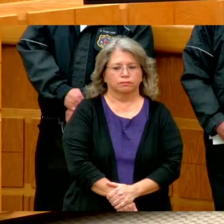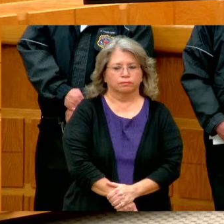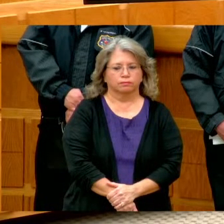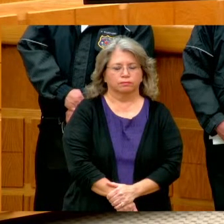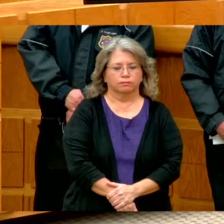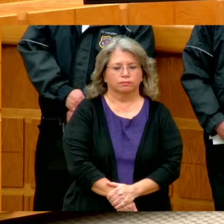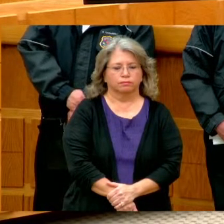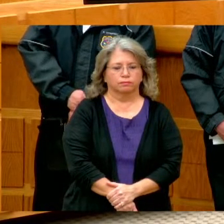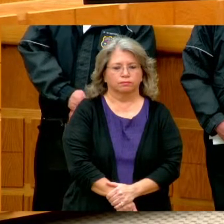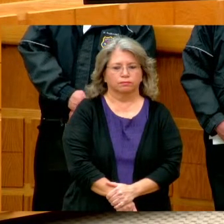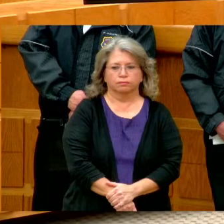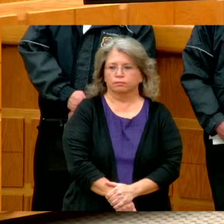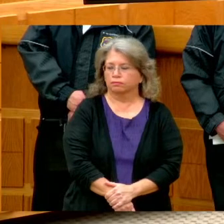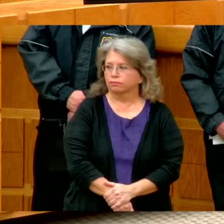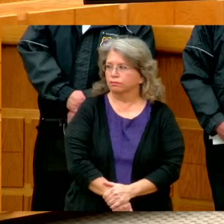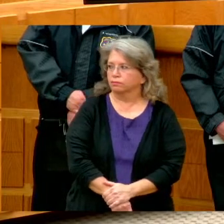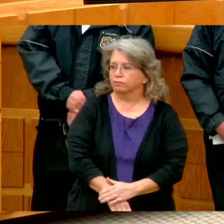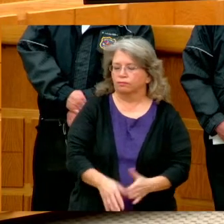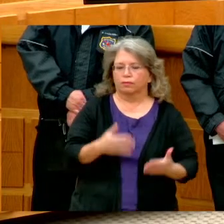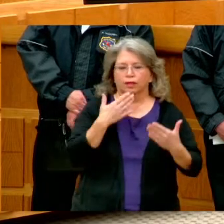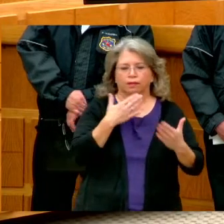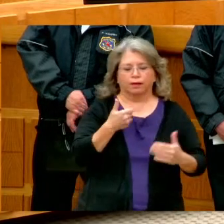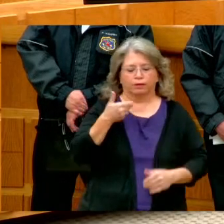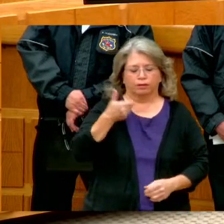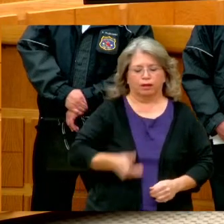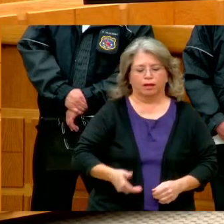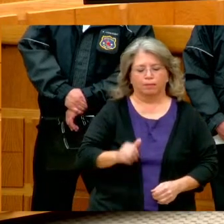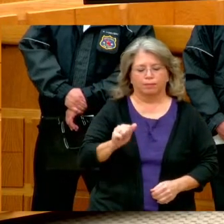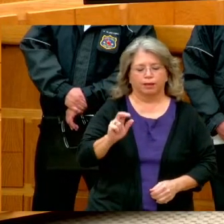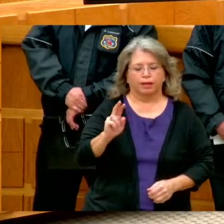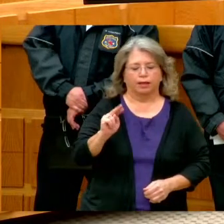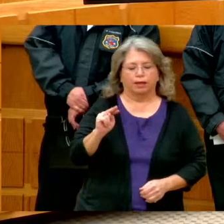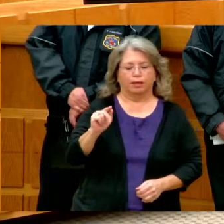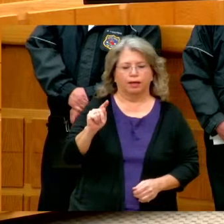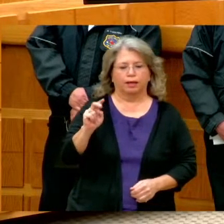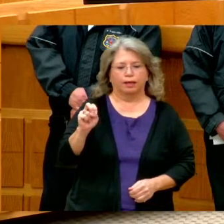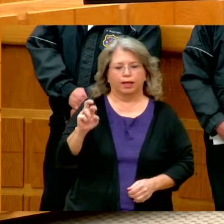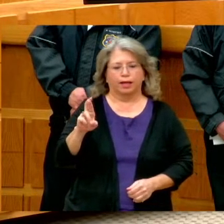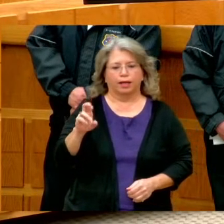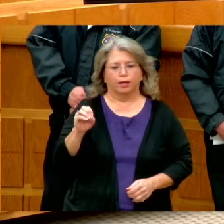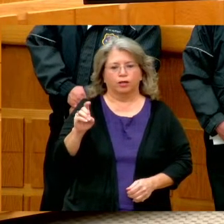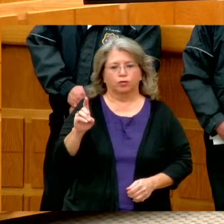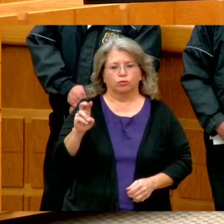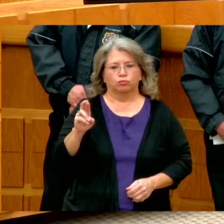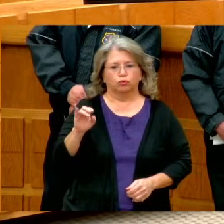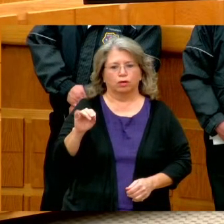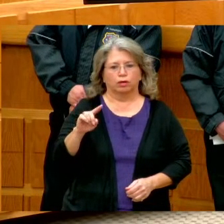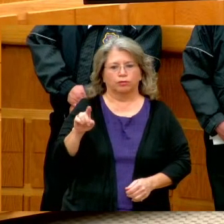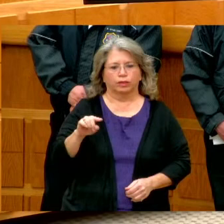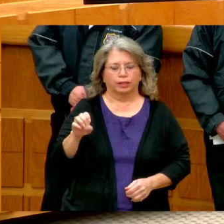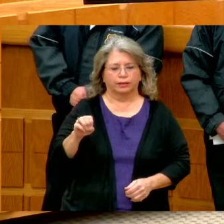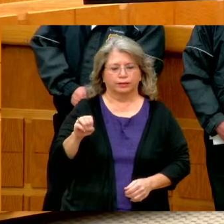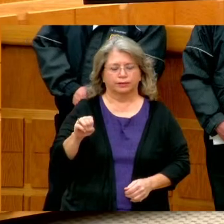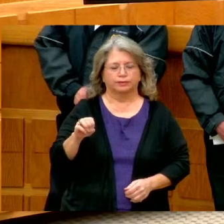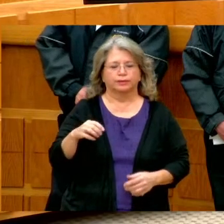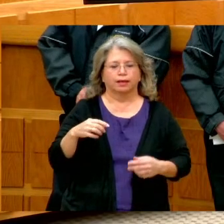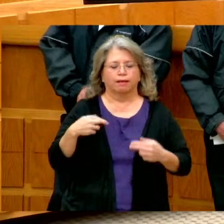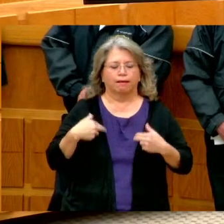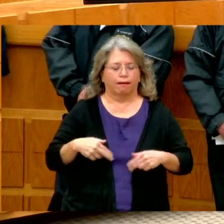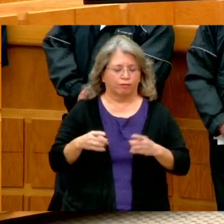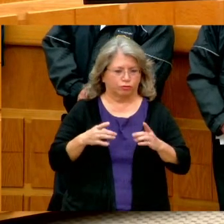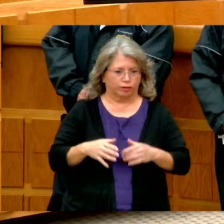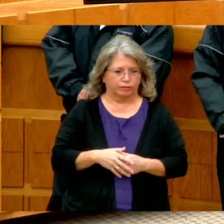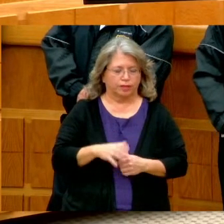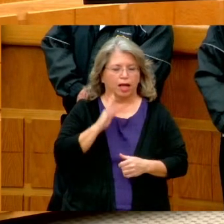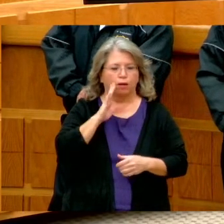ronda. Thank you. Annette Rodriguez, Health Director. So I'm going to just give you a little bit about the details of how,